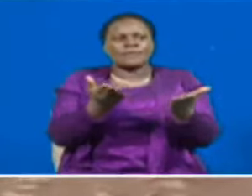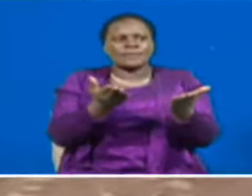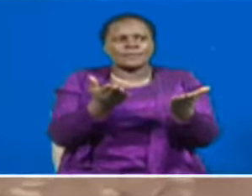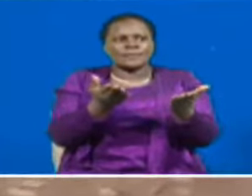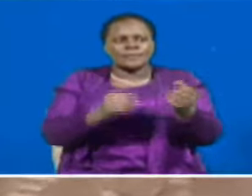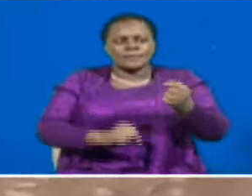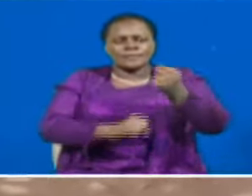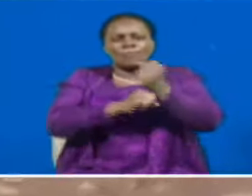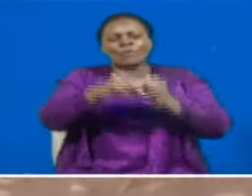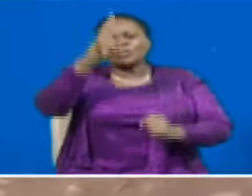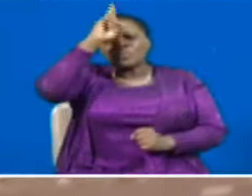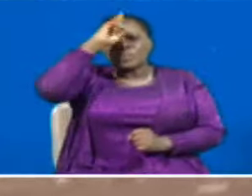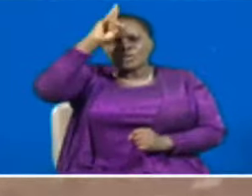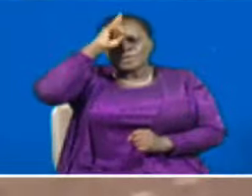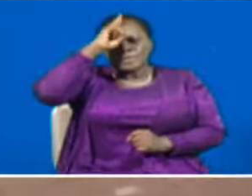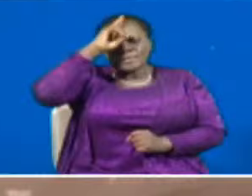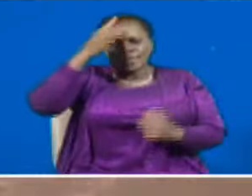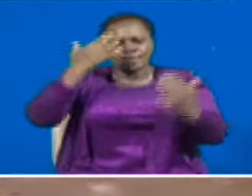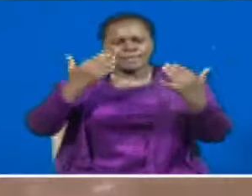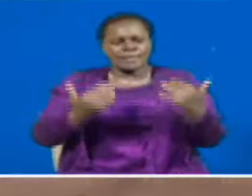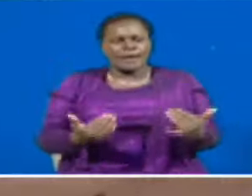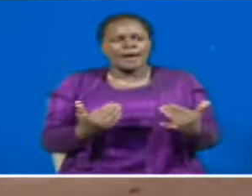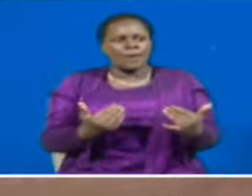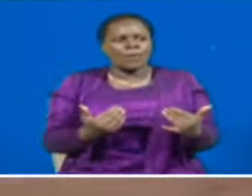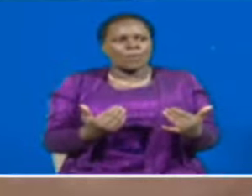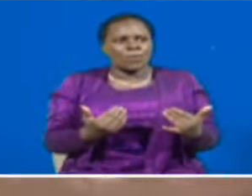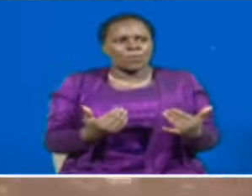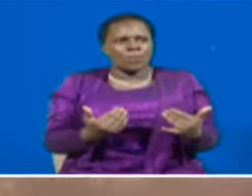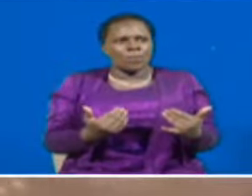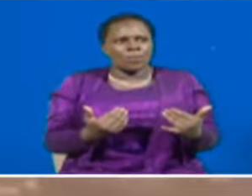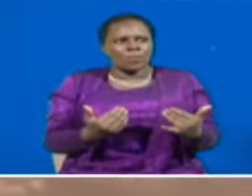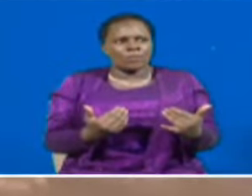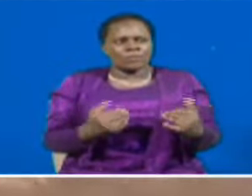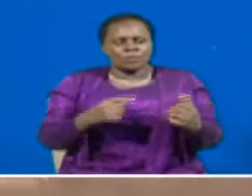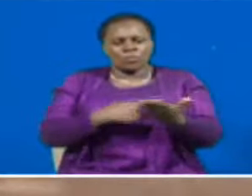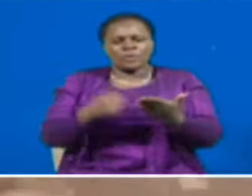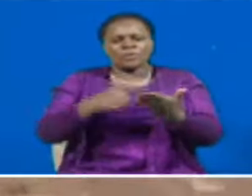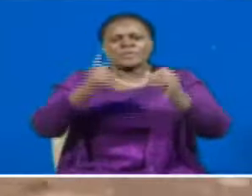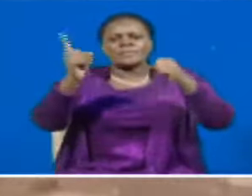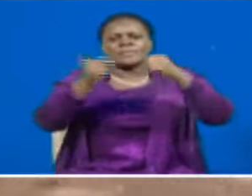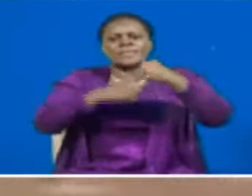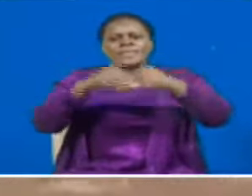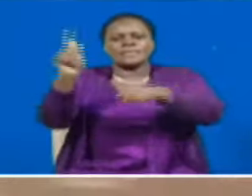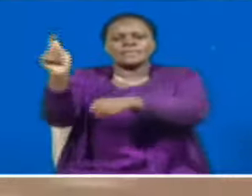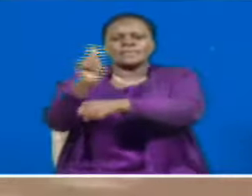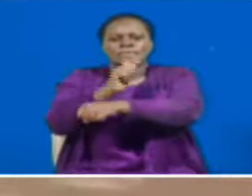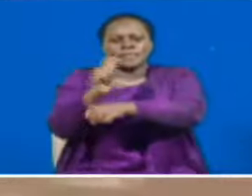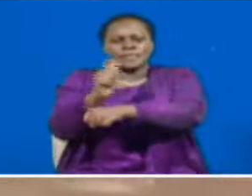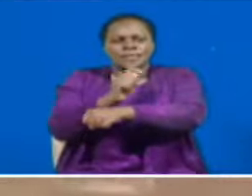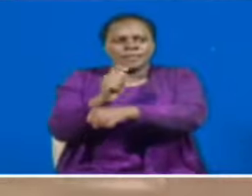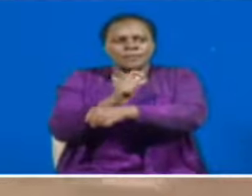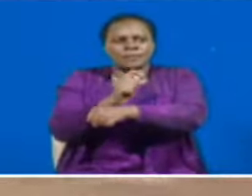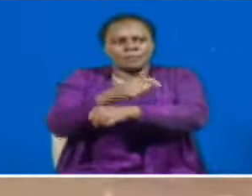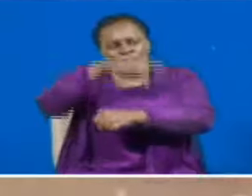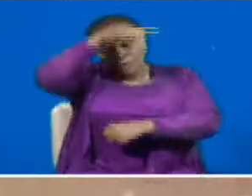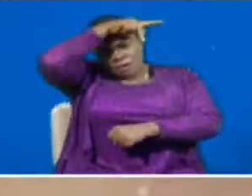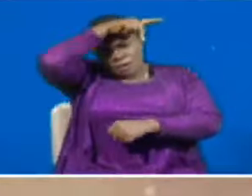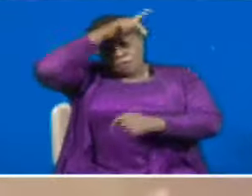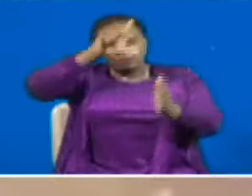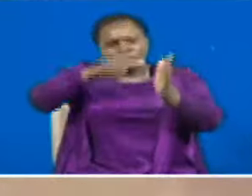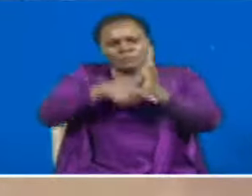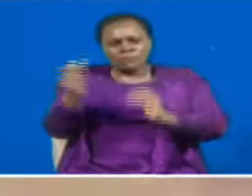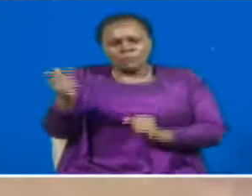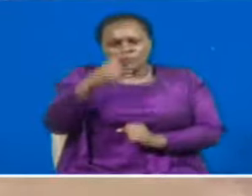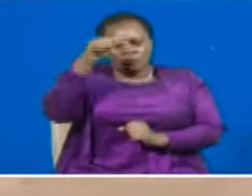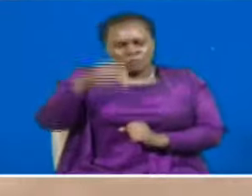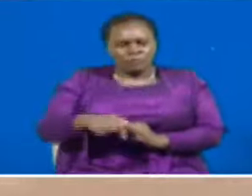National Police Service, and currently the Tanglo Bay trainees are on a six-week training, and they are due for their pass out later this month.